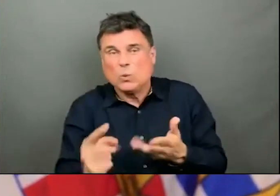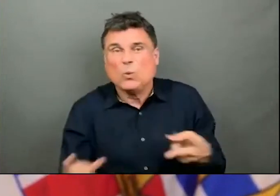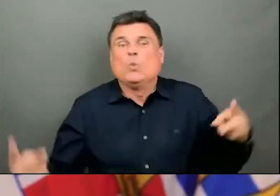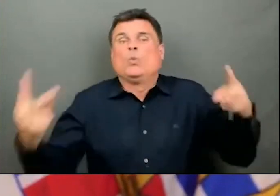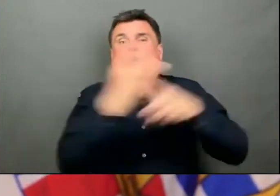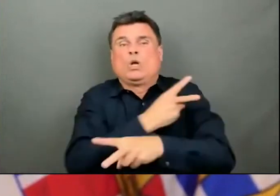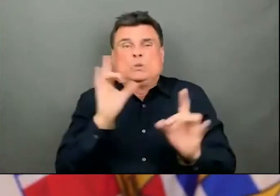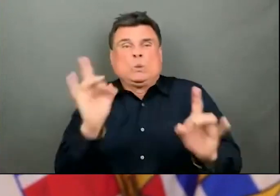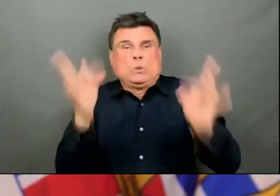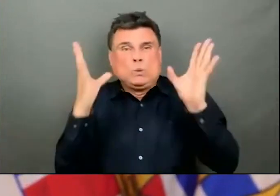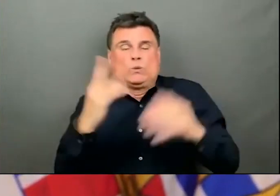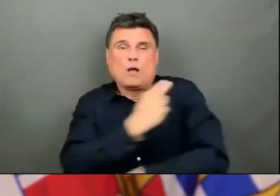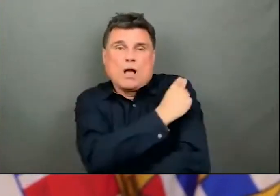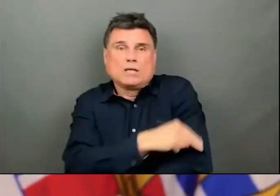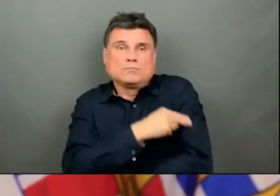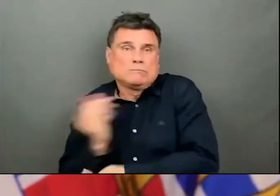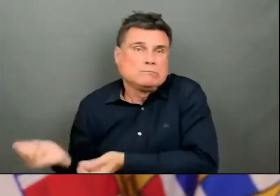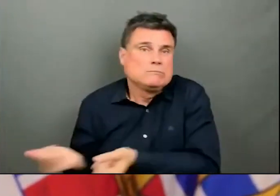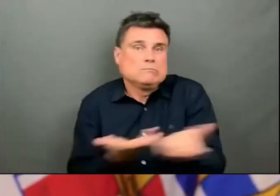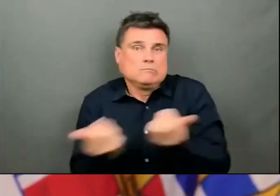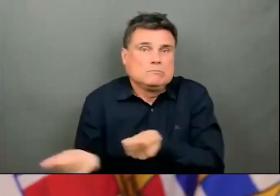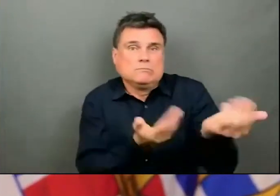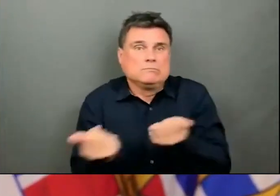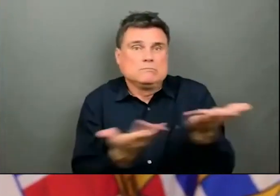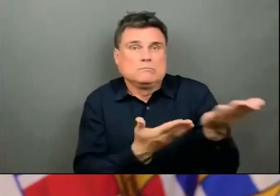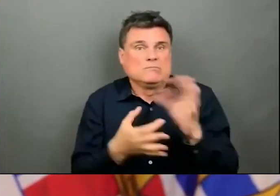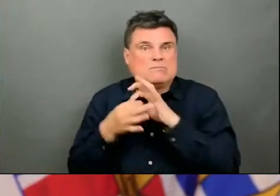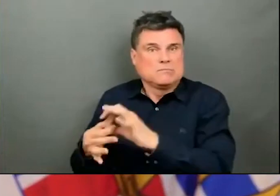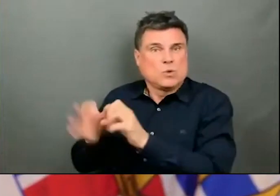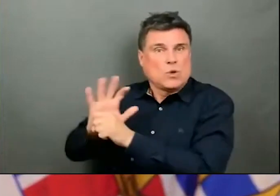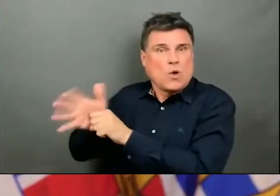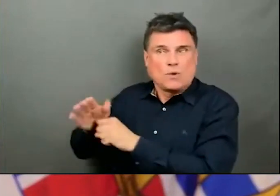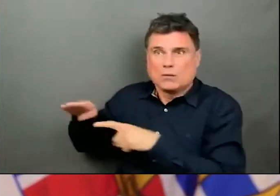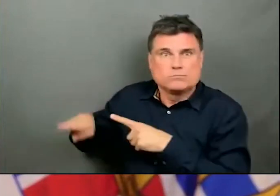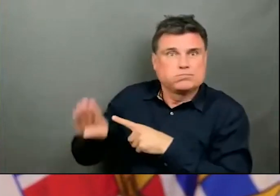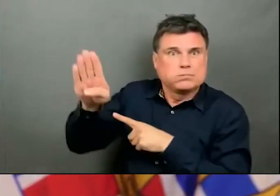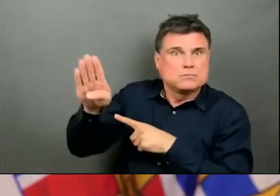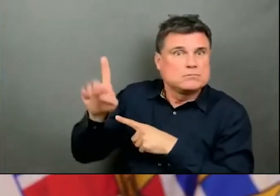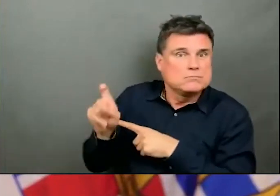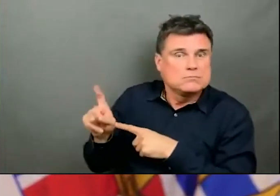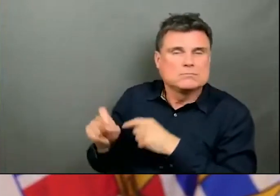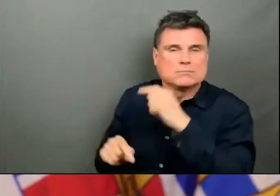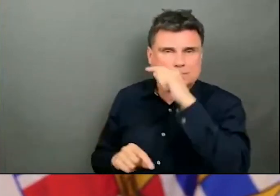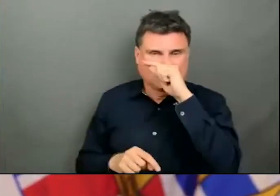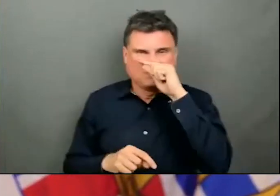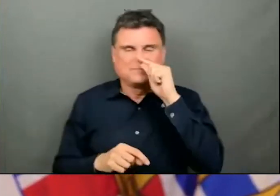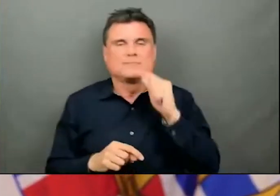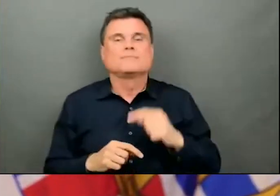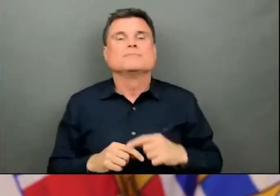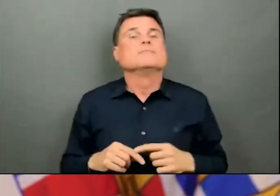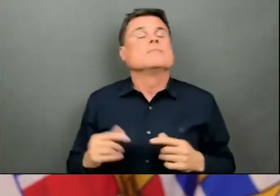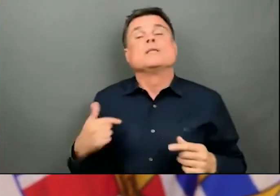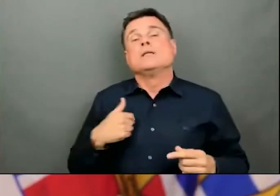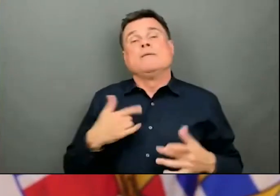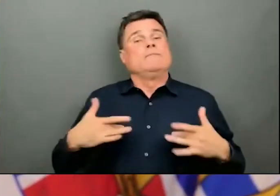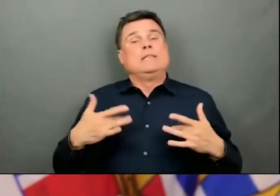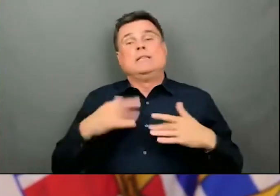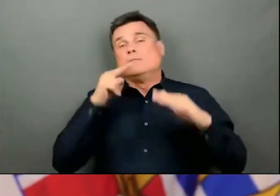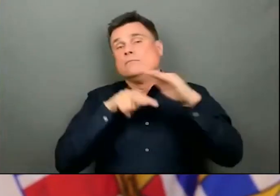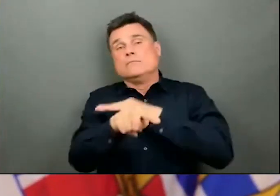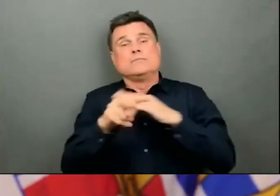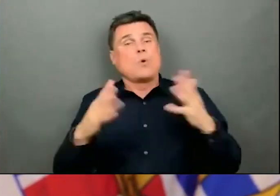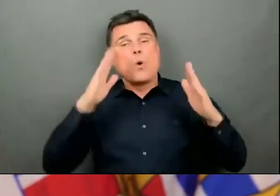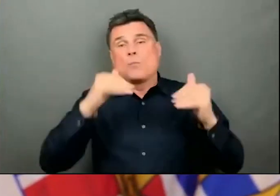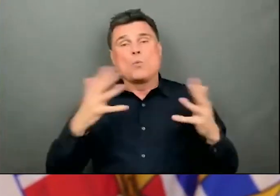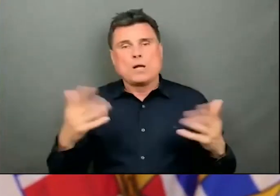know about our healthcare teams, those are the things that give me hope. And that's why I am appealing to